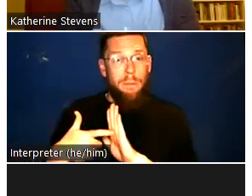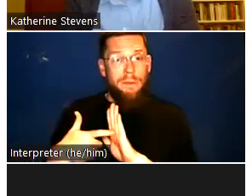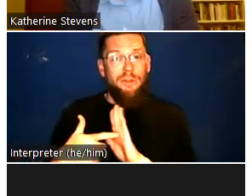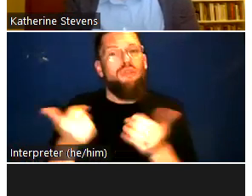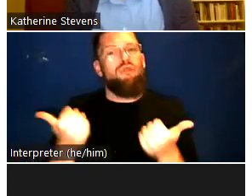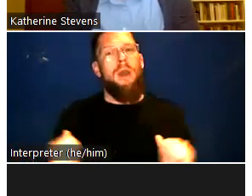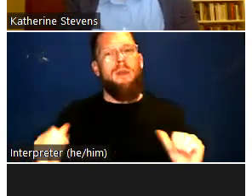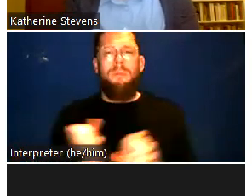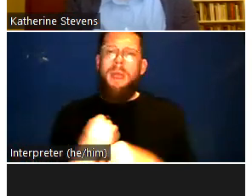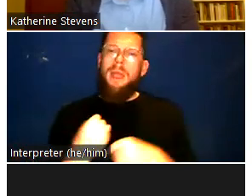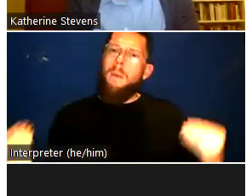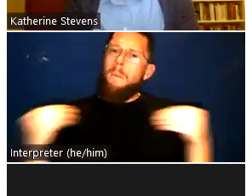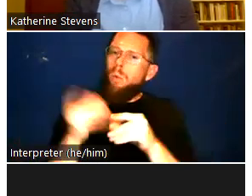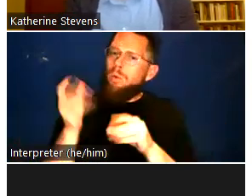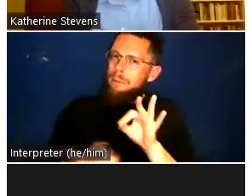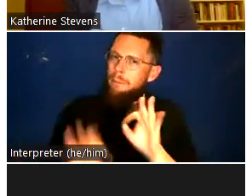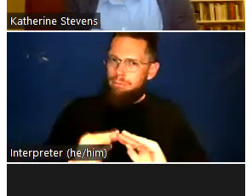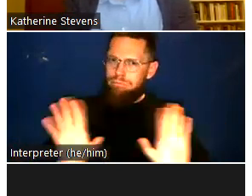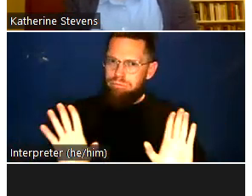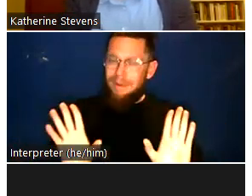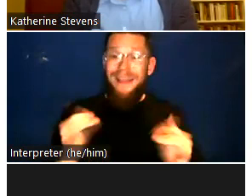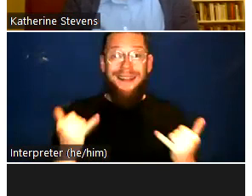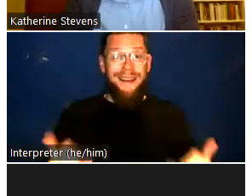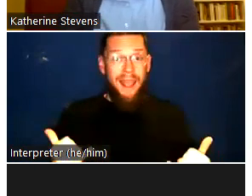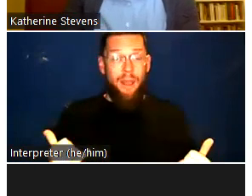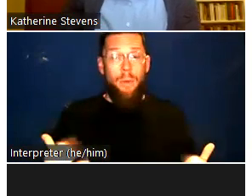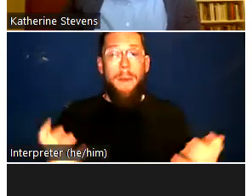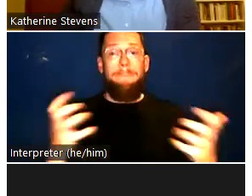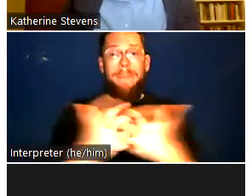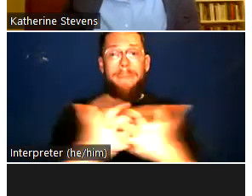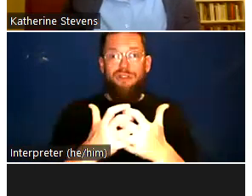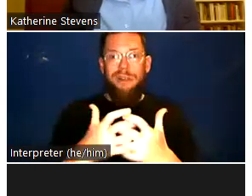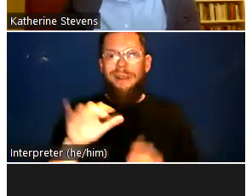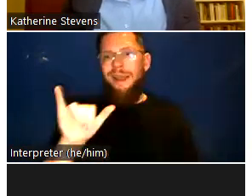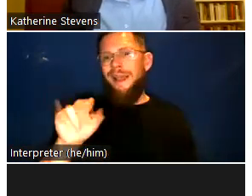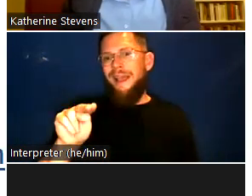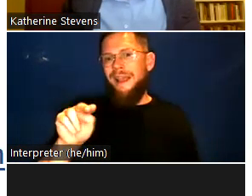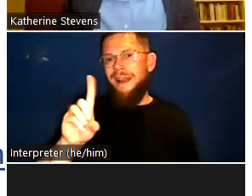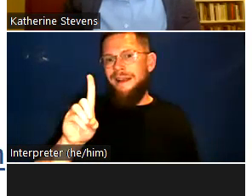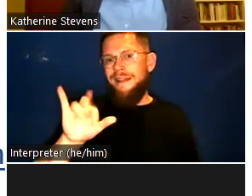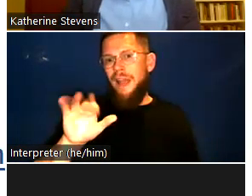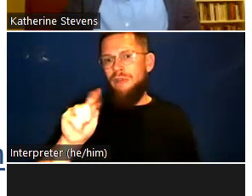simpler. I'm going to move on to matching and indirect costs.